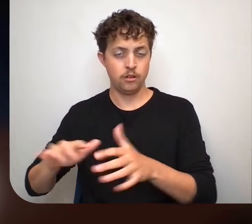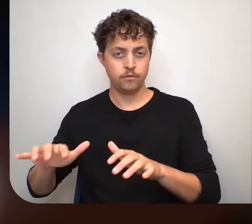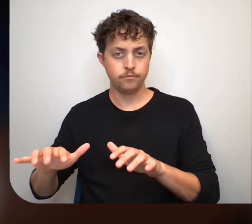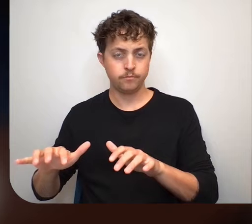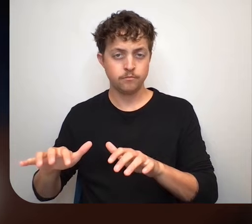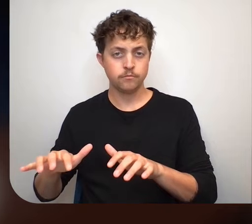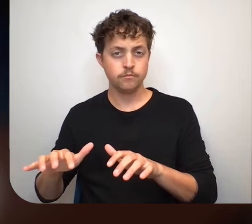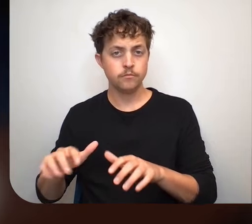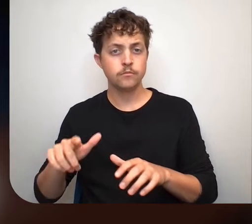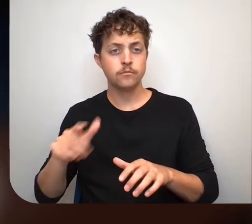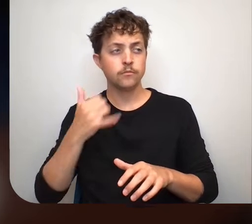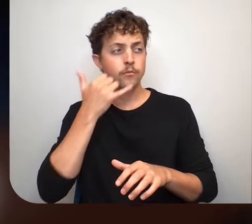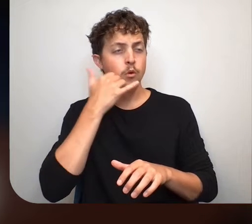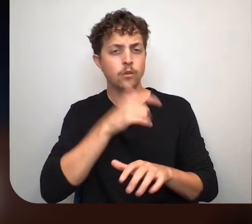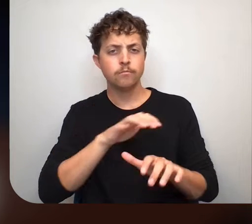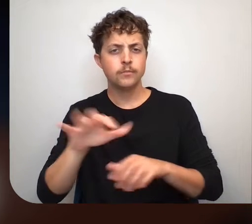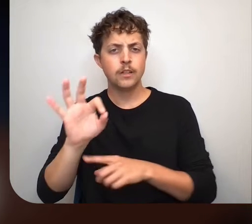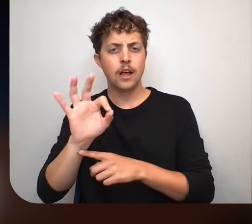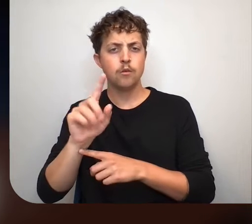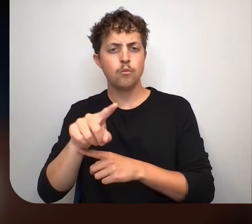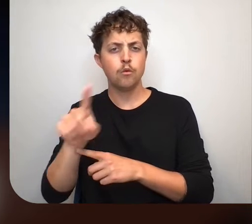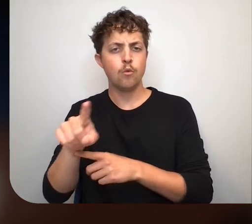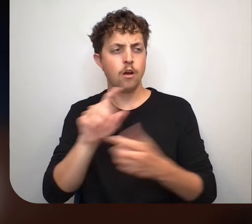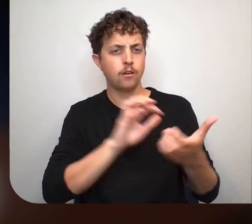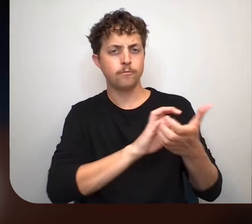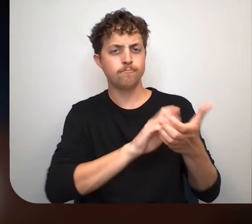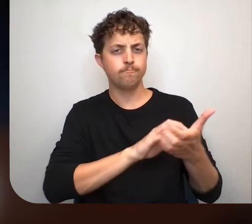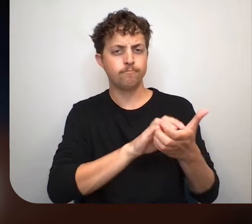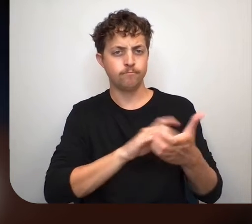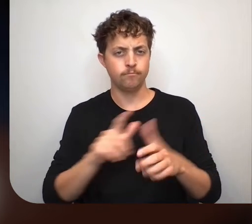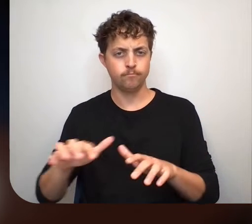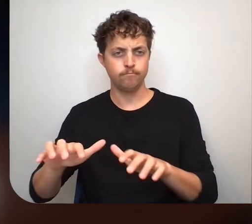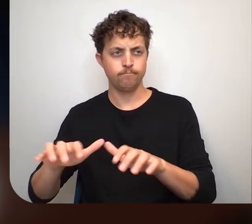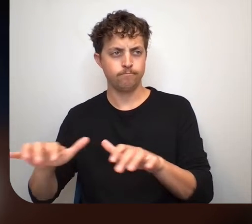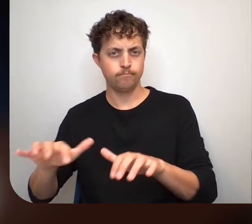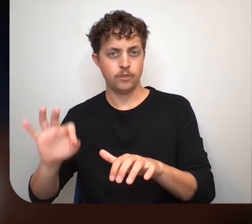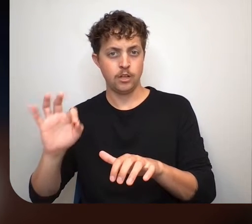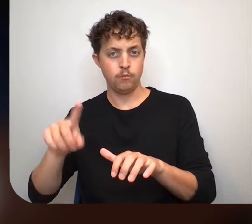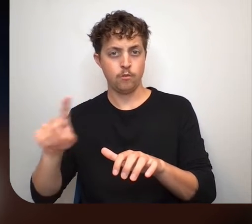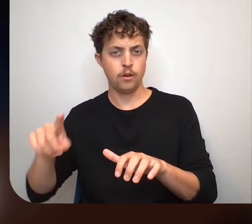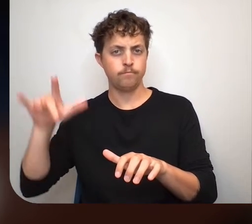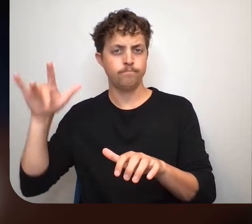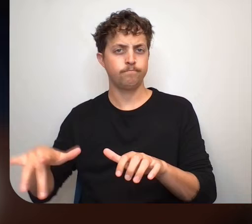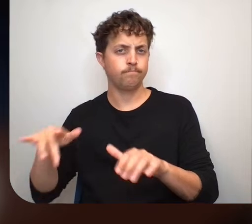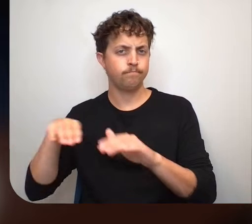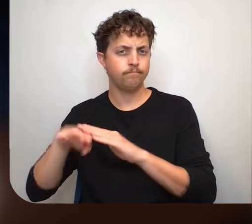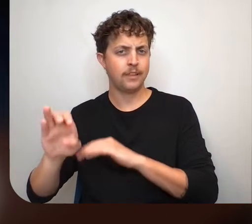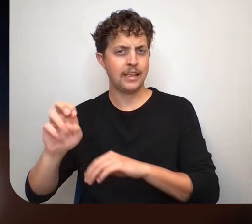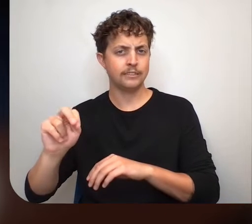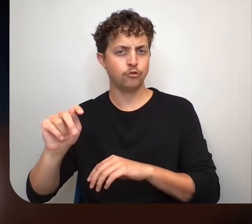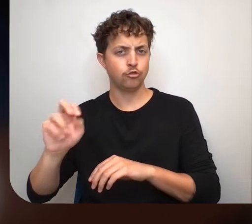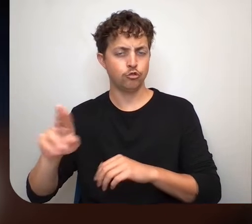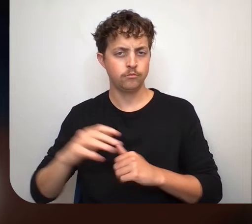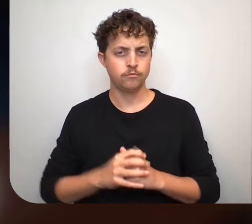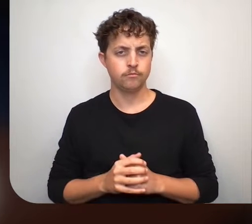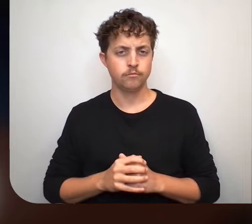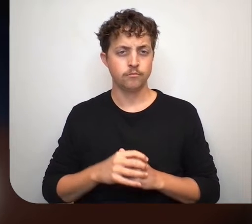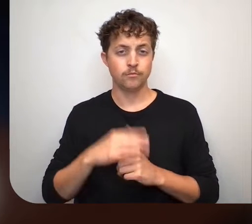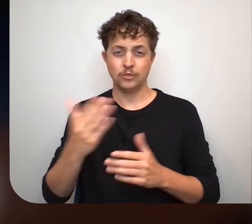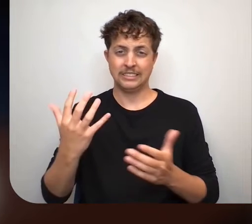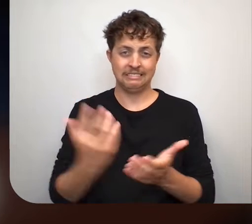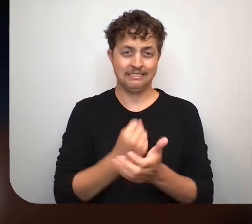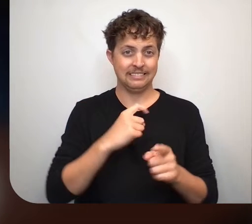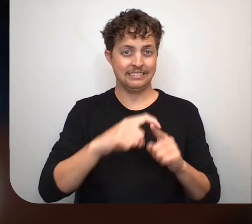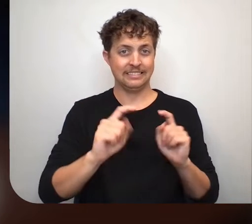Phone dialer app opens. There is a phone keypad. You type 911 in the phone number field and press enter. You dial